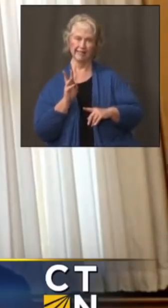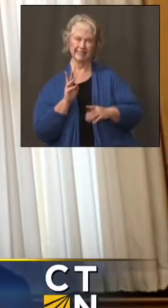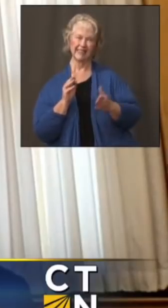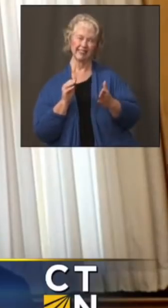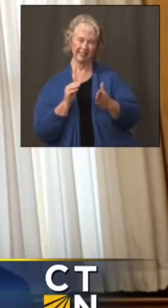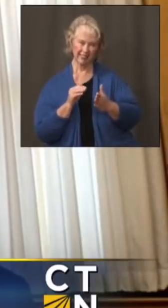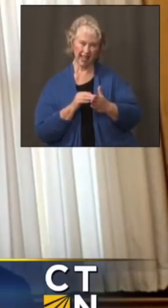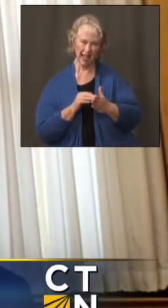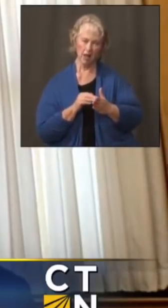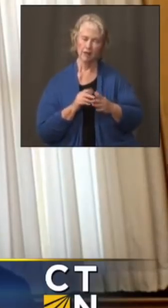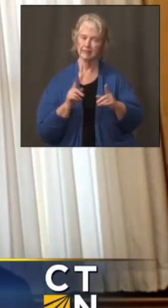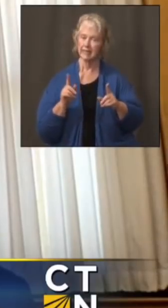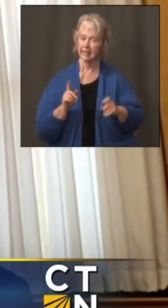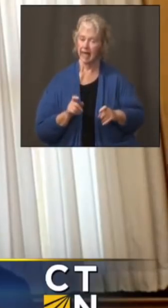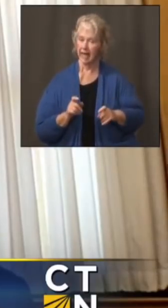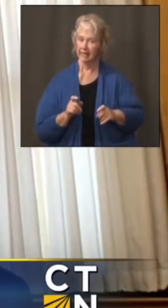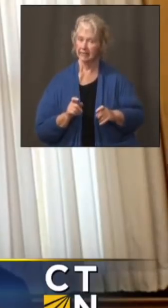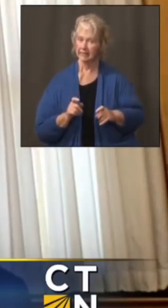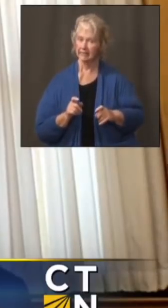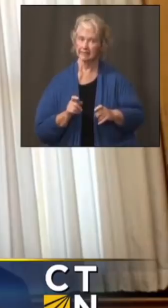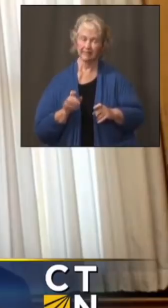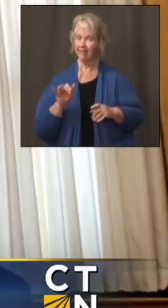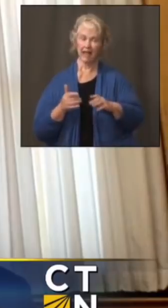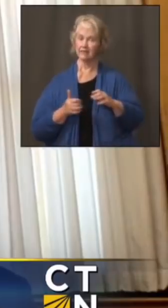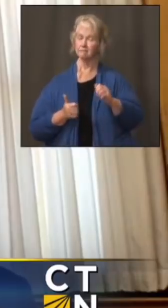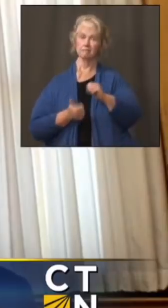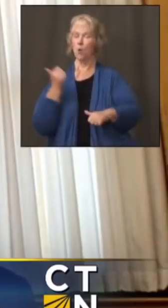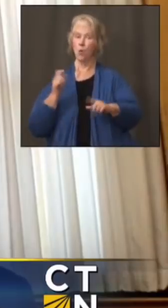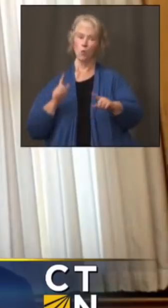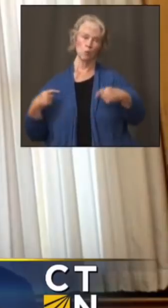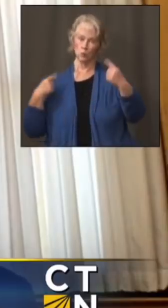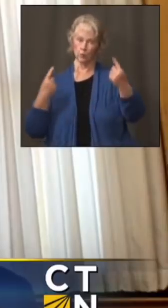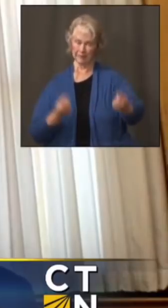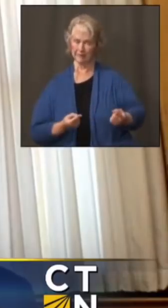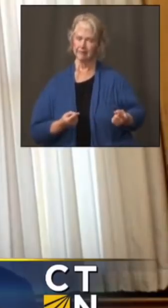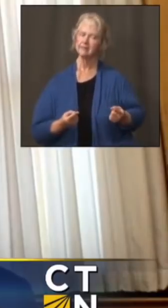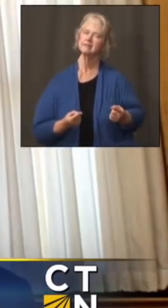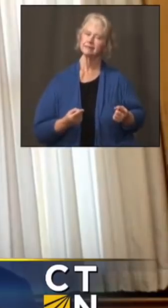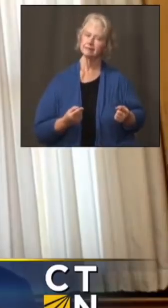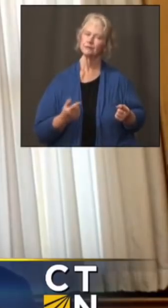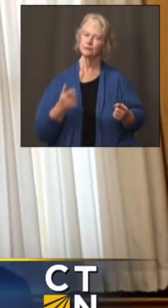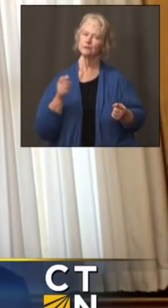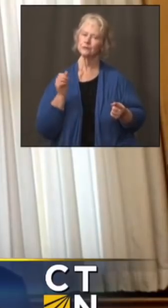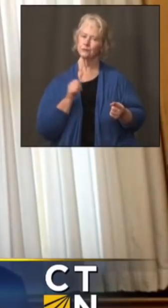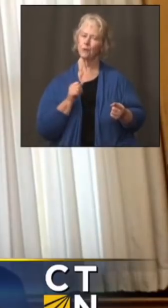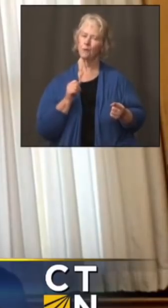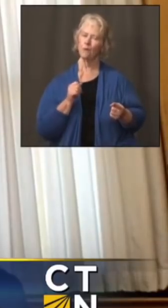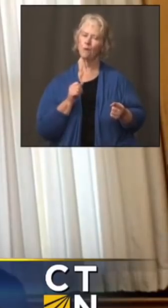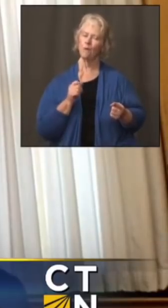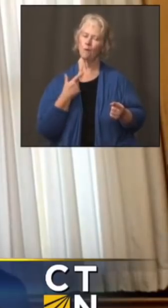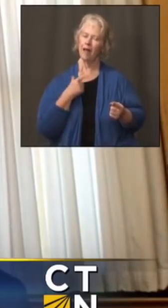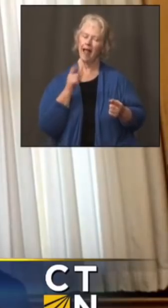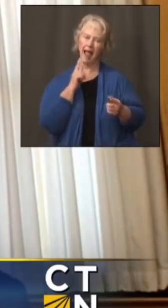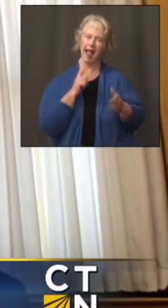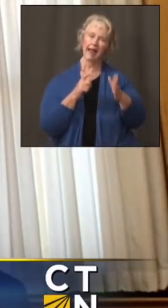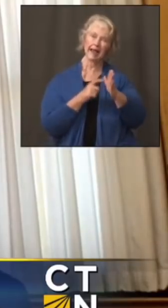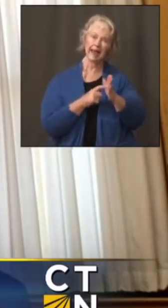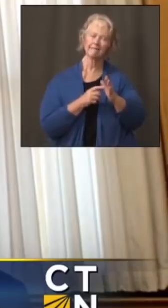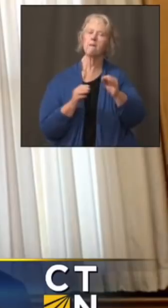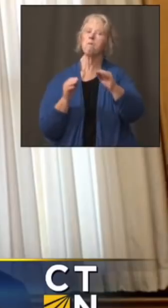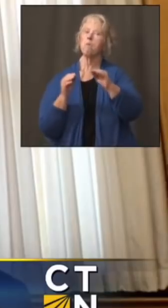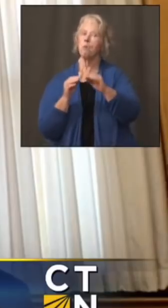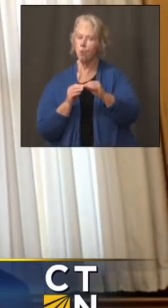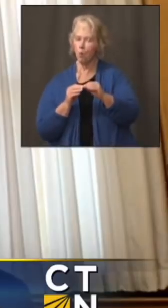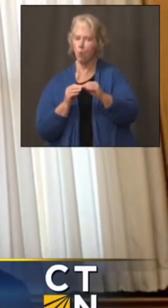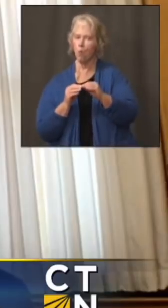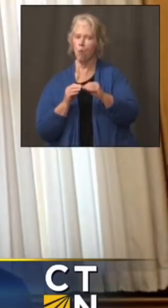136,000 tests in the last 7 days, which is an all-time high. So, we continue to, I think, identify even more of the cases that are